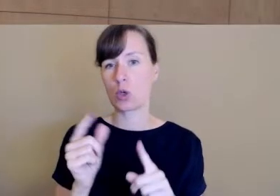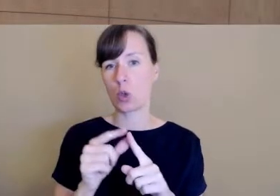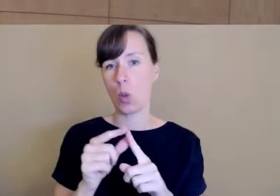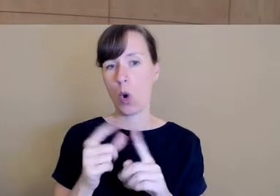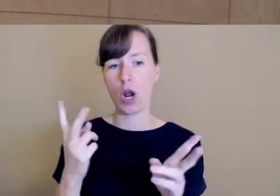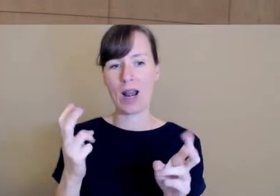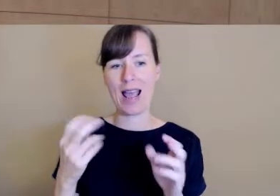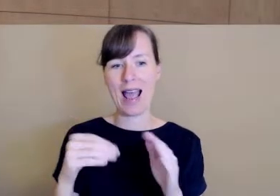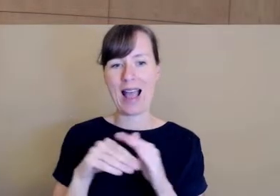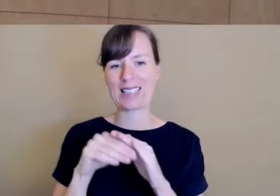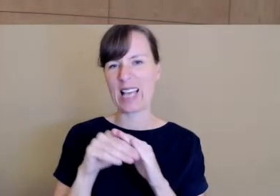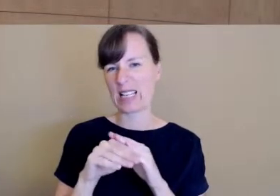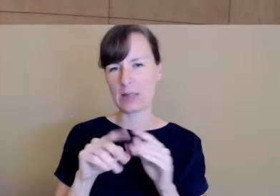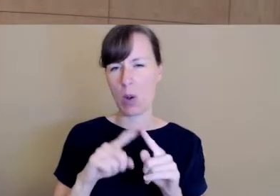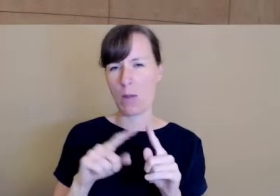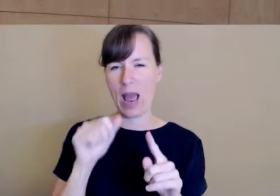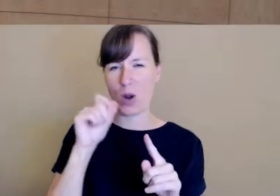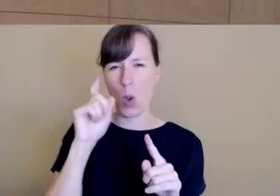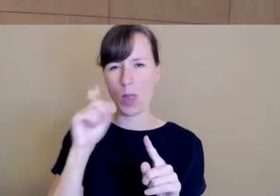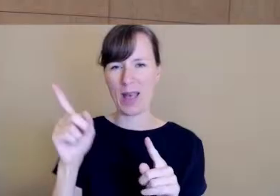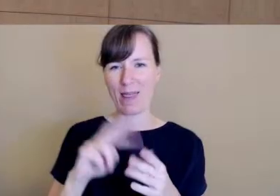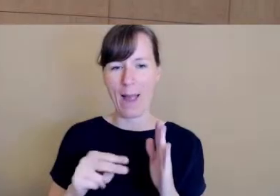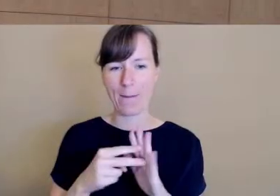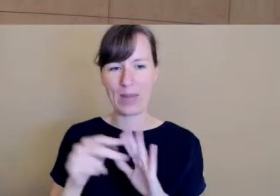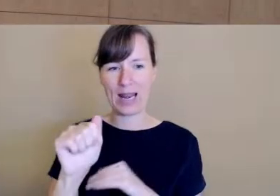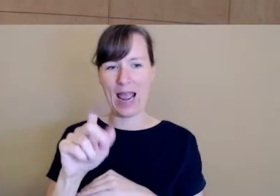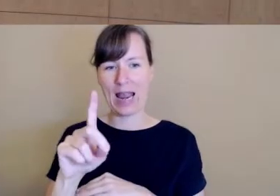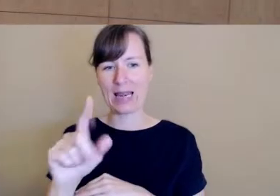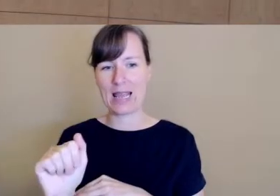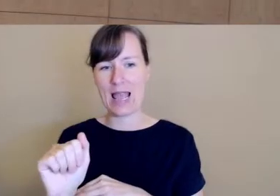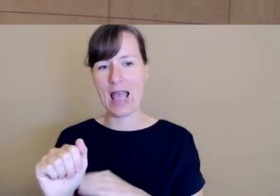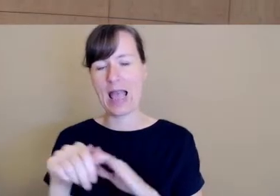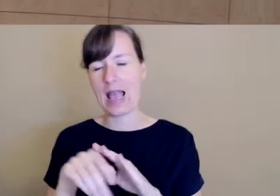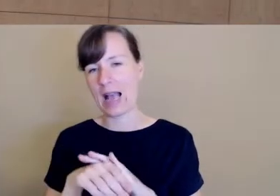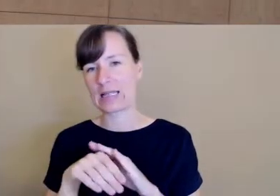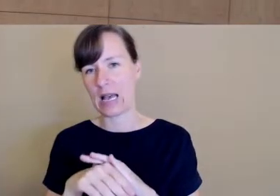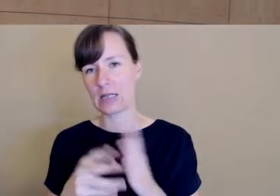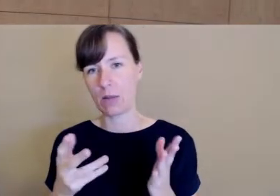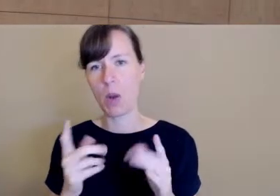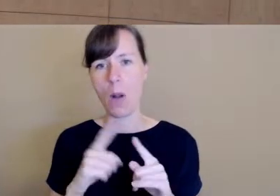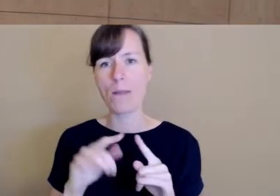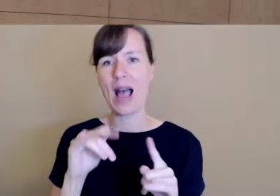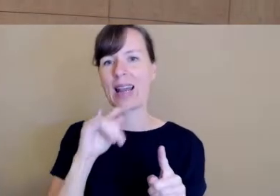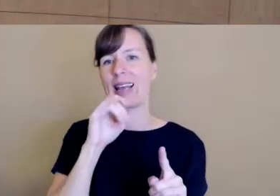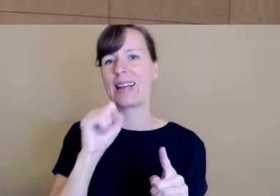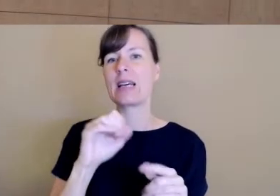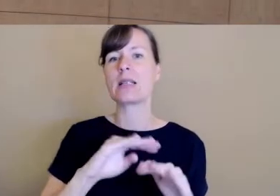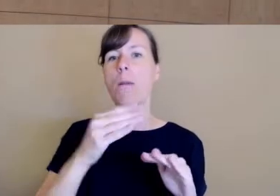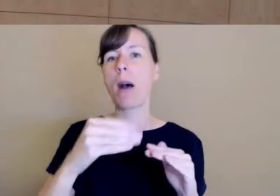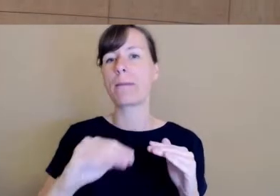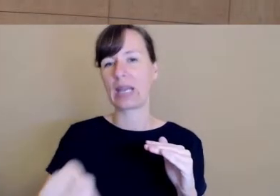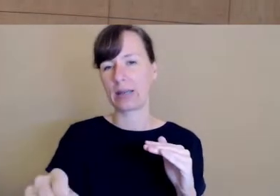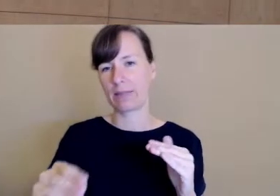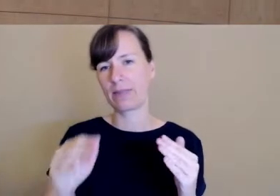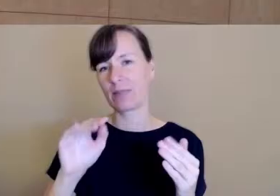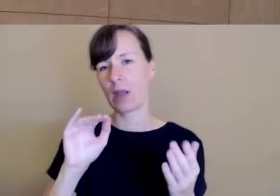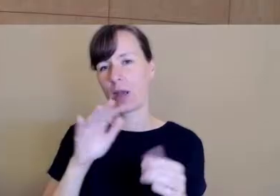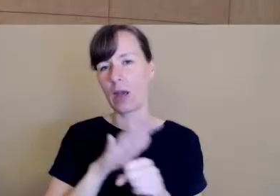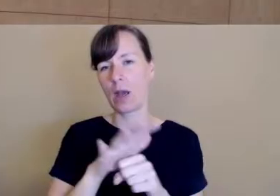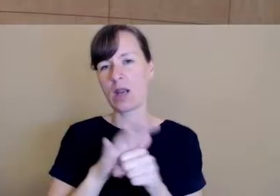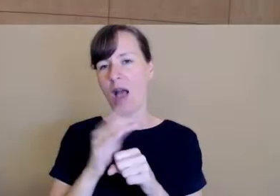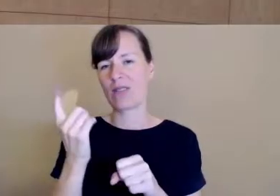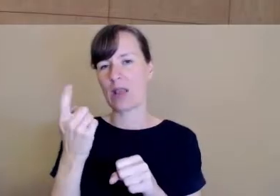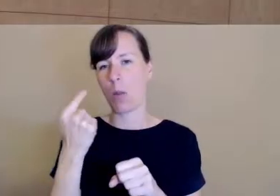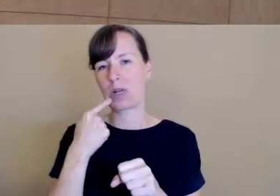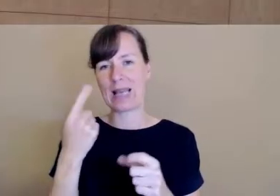mean, I don't think, exactly ADA accessible, but that it is bumpy enough that someone said they cannot make